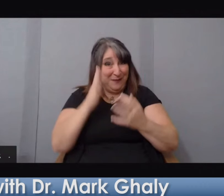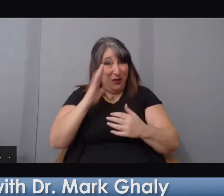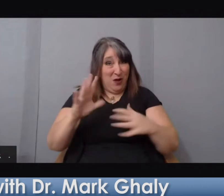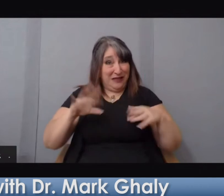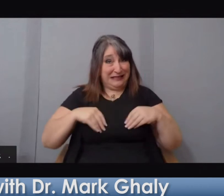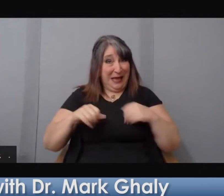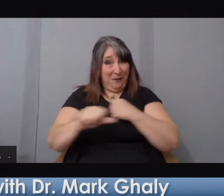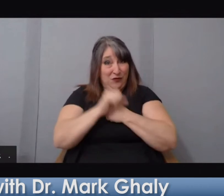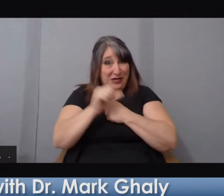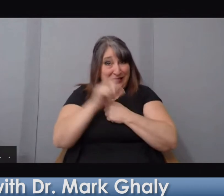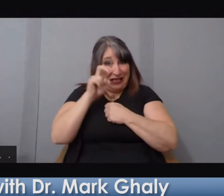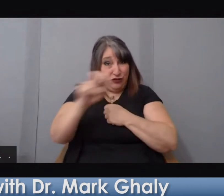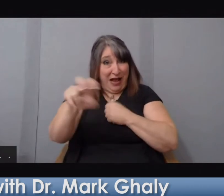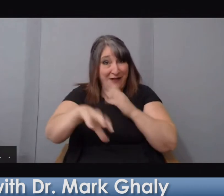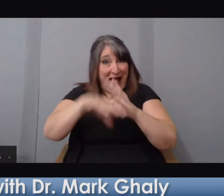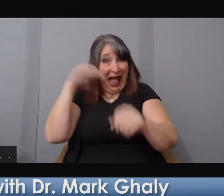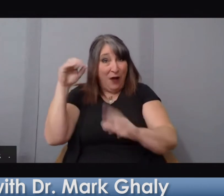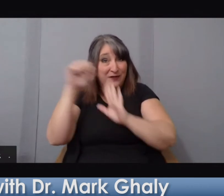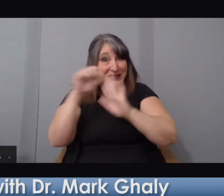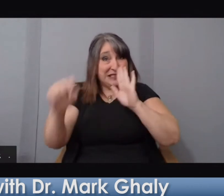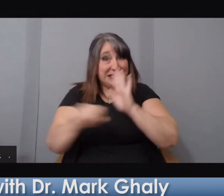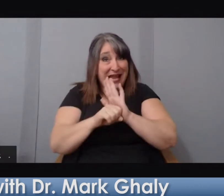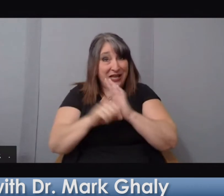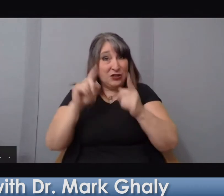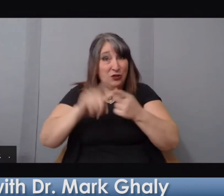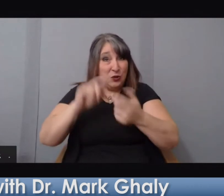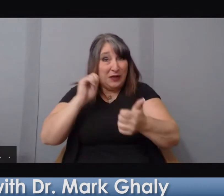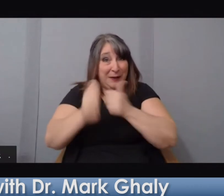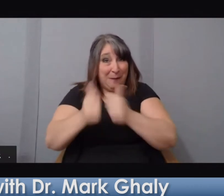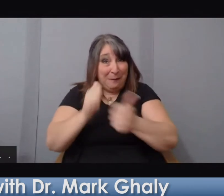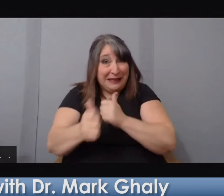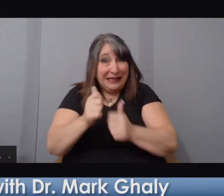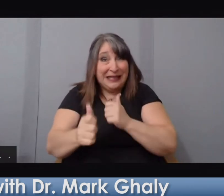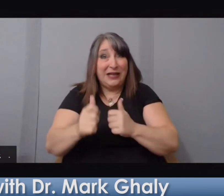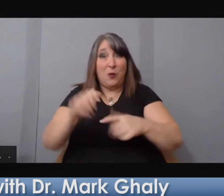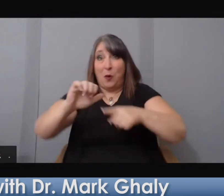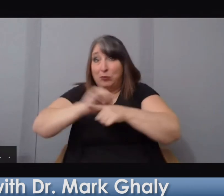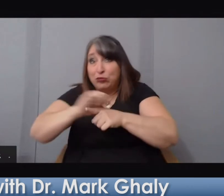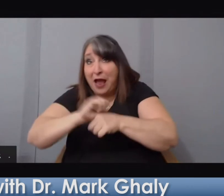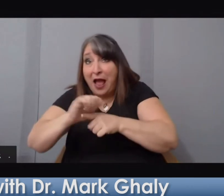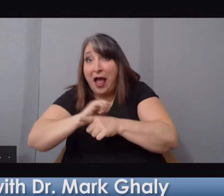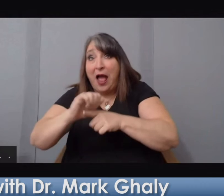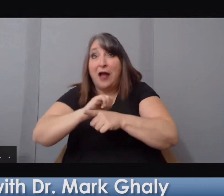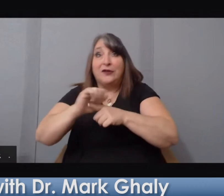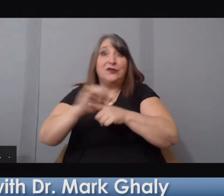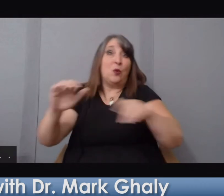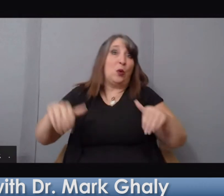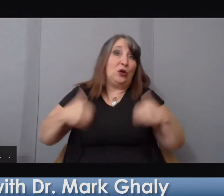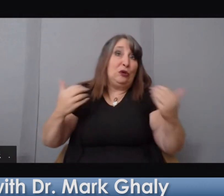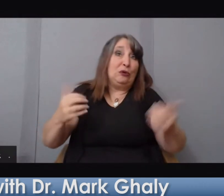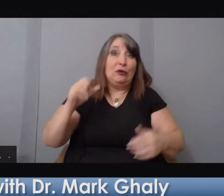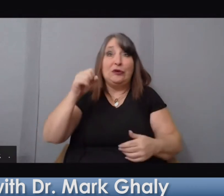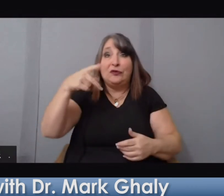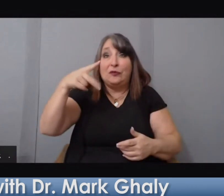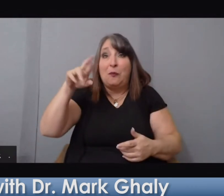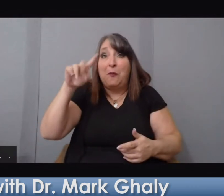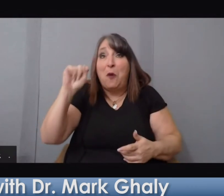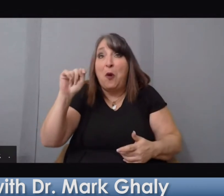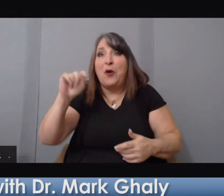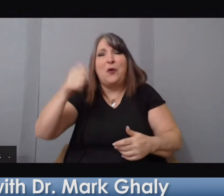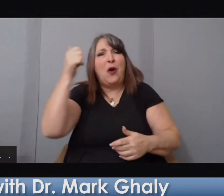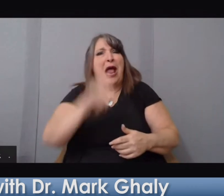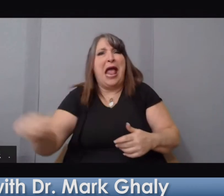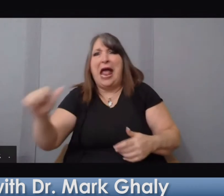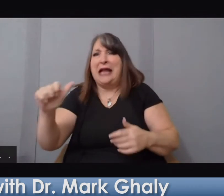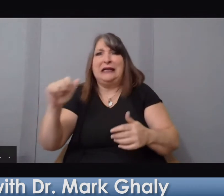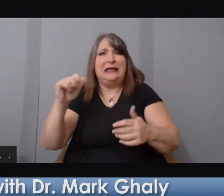of state to compete or practice for a youth sport or any sport, that we're asking